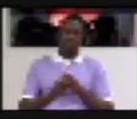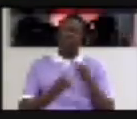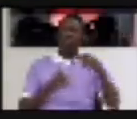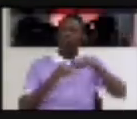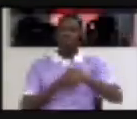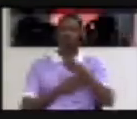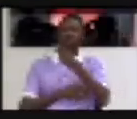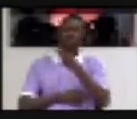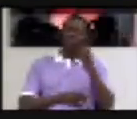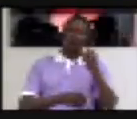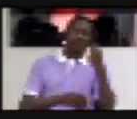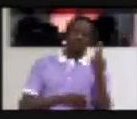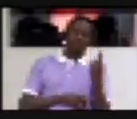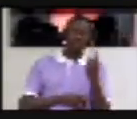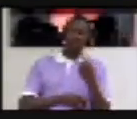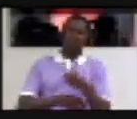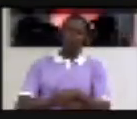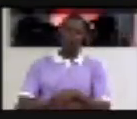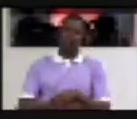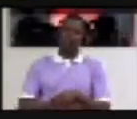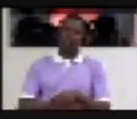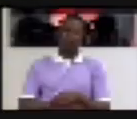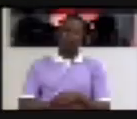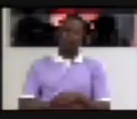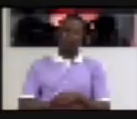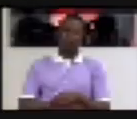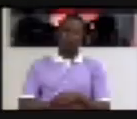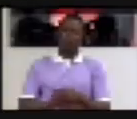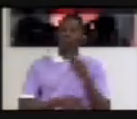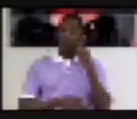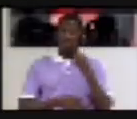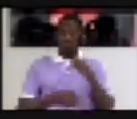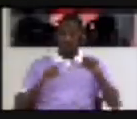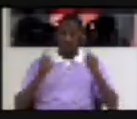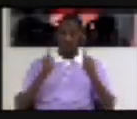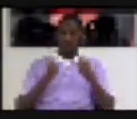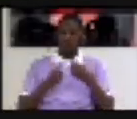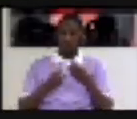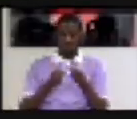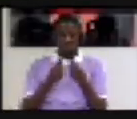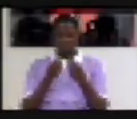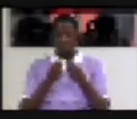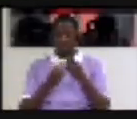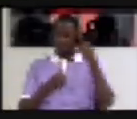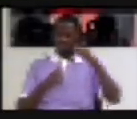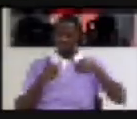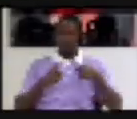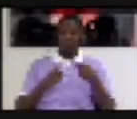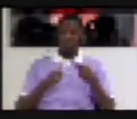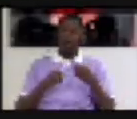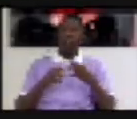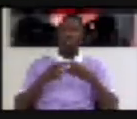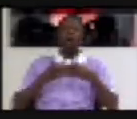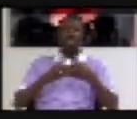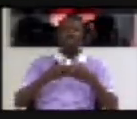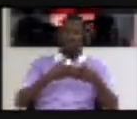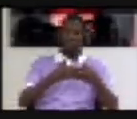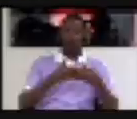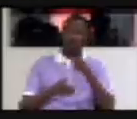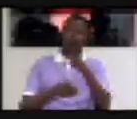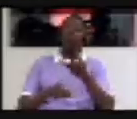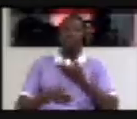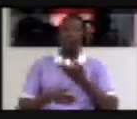And when you started, just tell us a little bit about some of the activities you undertook at the National Assembly on behalf